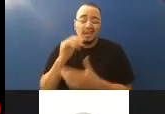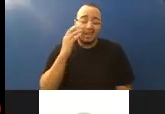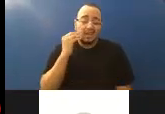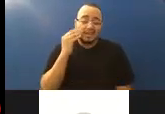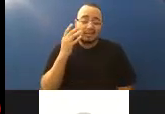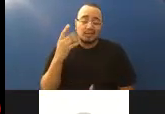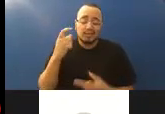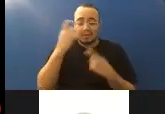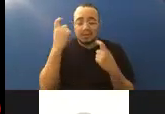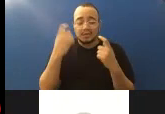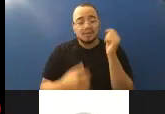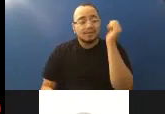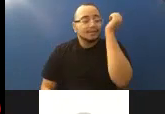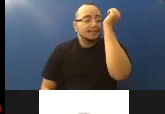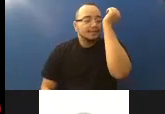for that.